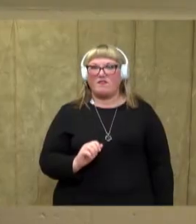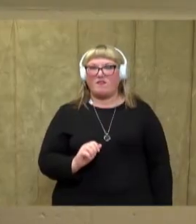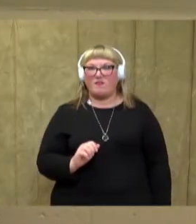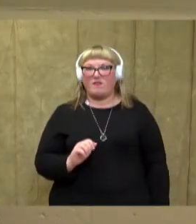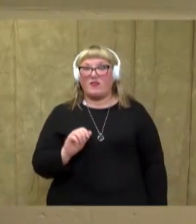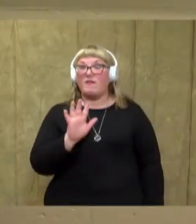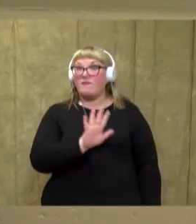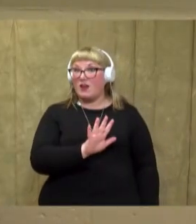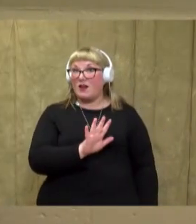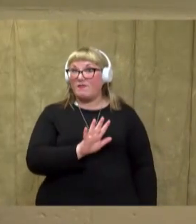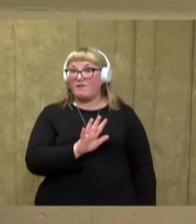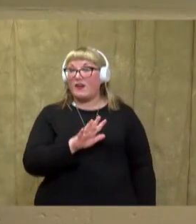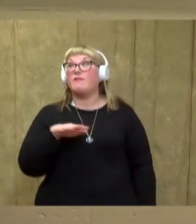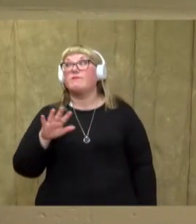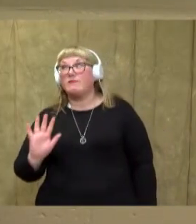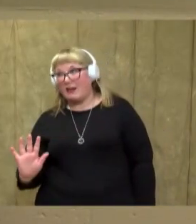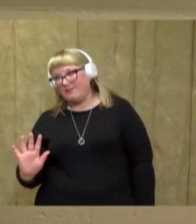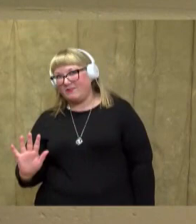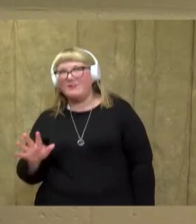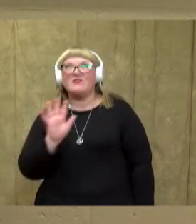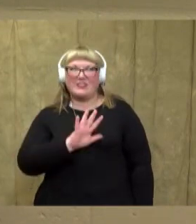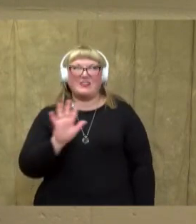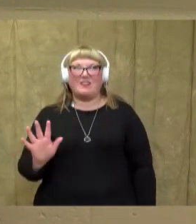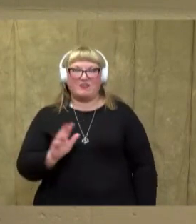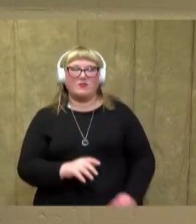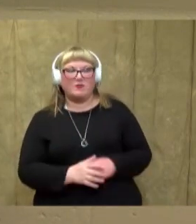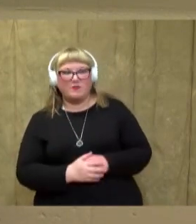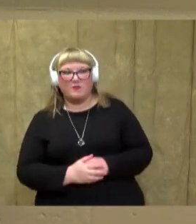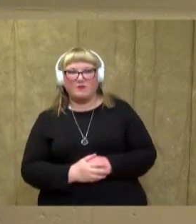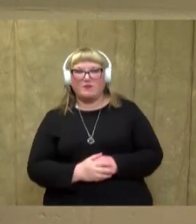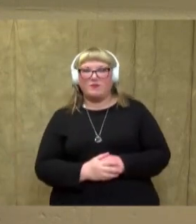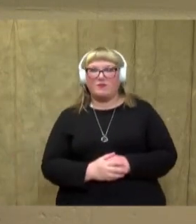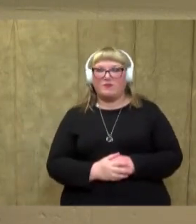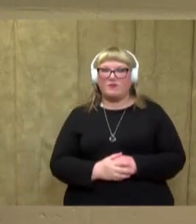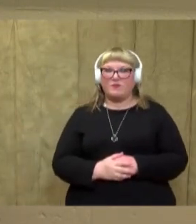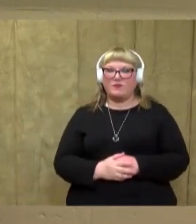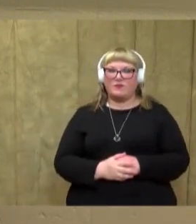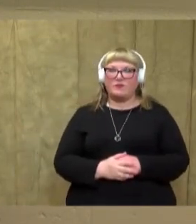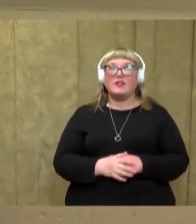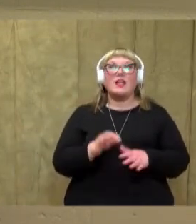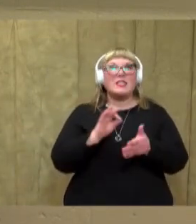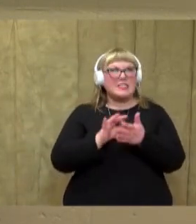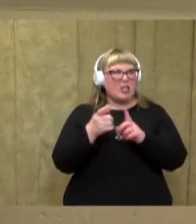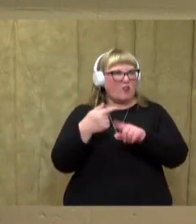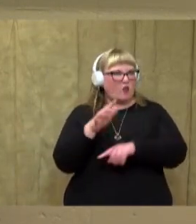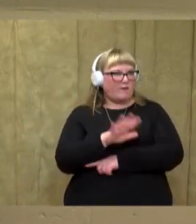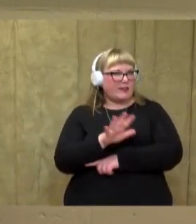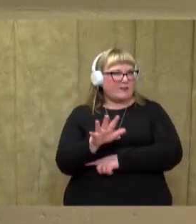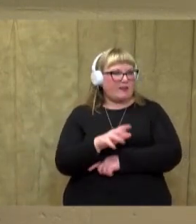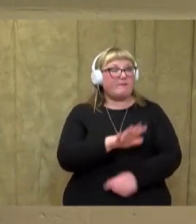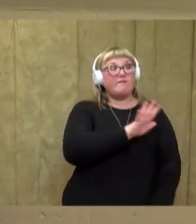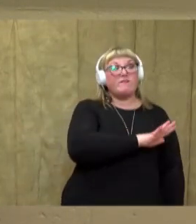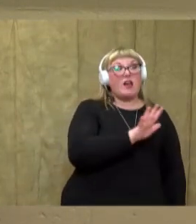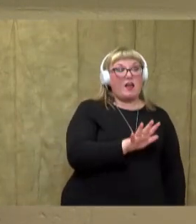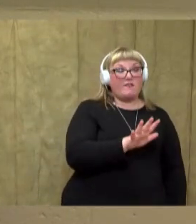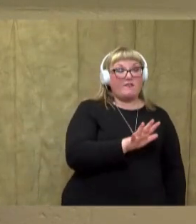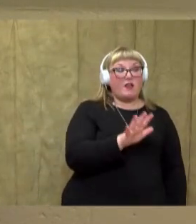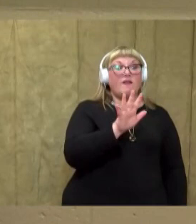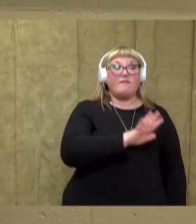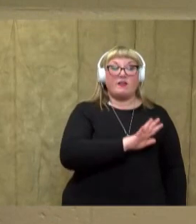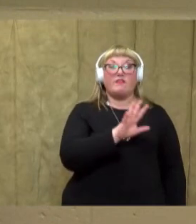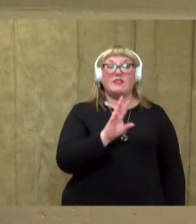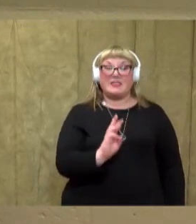55 is a 5 in the tens place and a 5 in the ones place. Let's count on from 55.